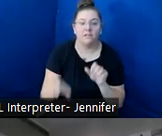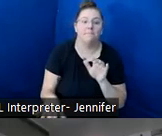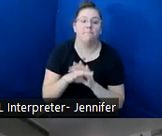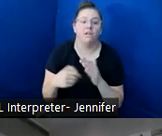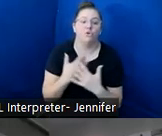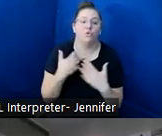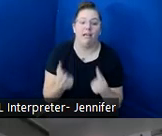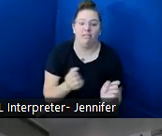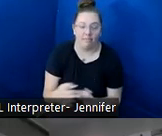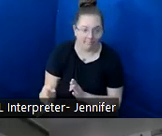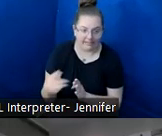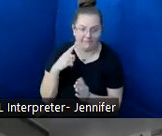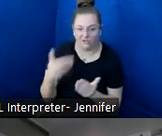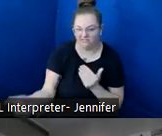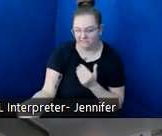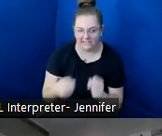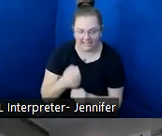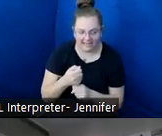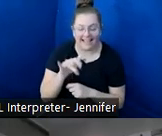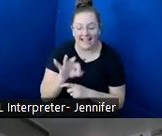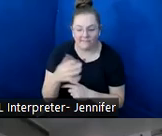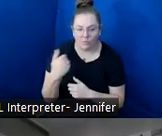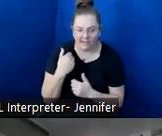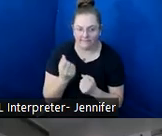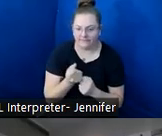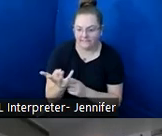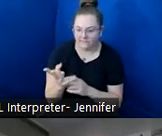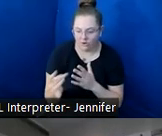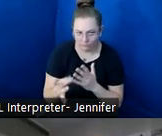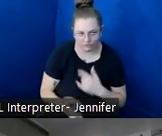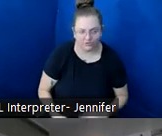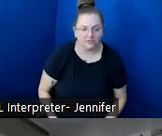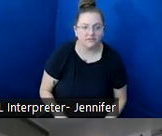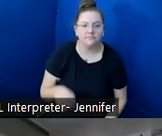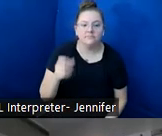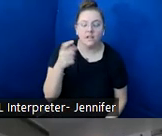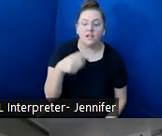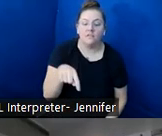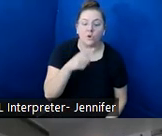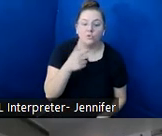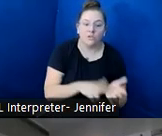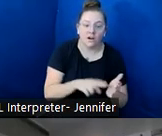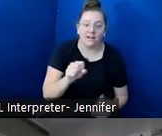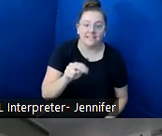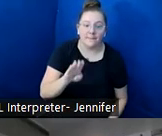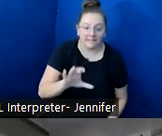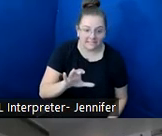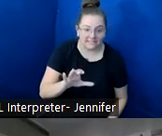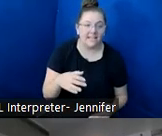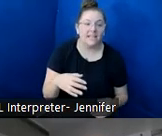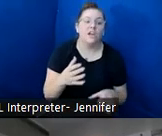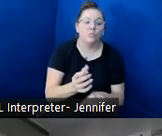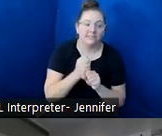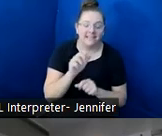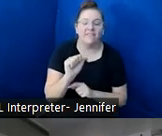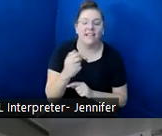coming year if more than one option is available. People enrolled in Special Needs BasicCare also receive an AHPS letter,